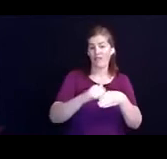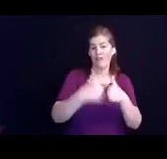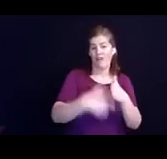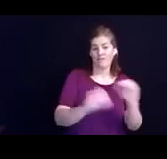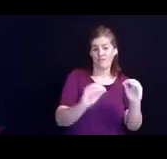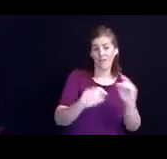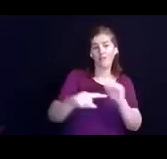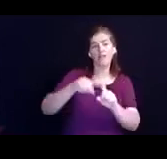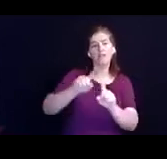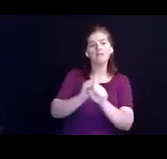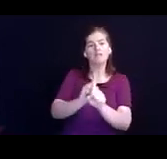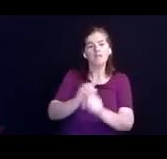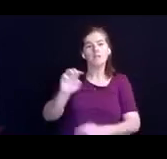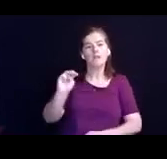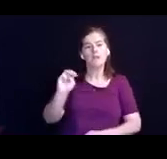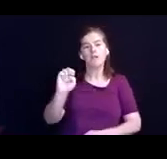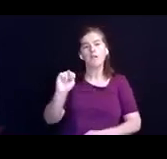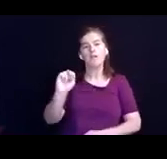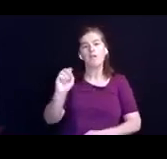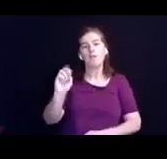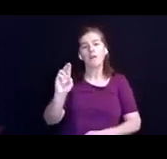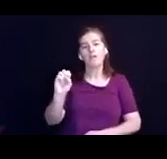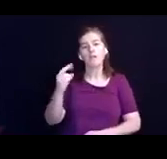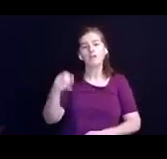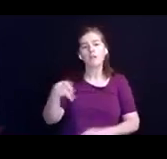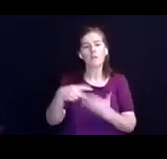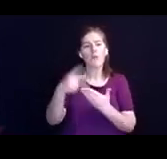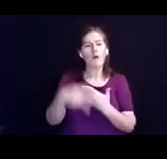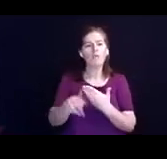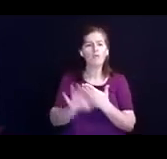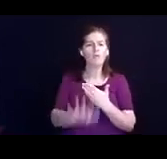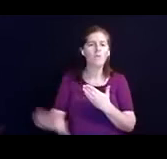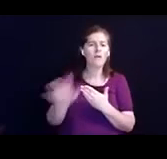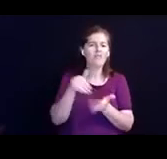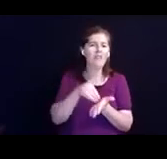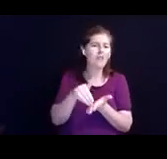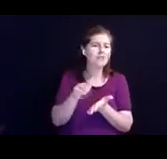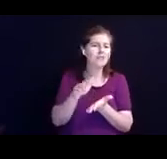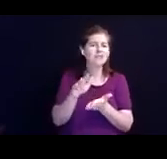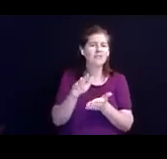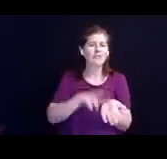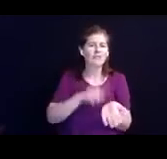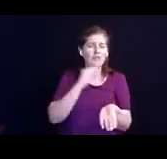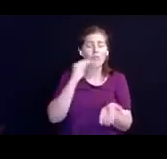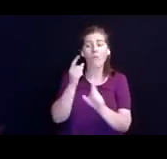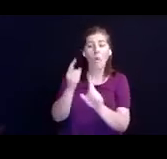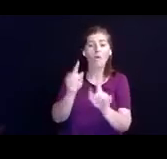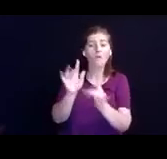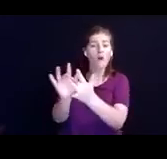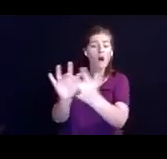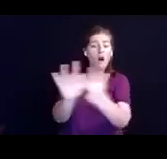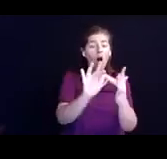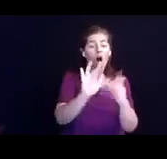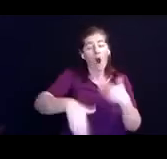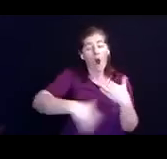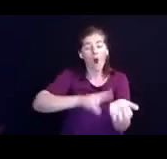program to ultimately thousands of nursing homes. The goal is to reach everyone, everywhere in the country with this program and